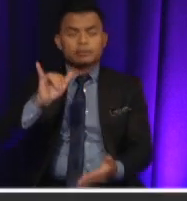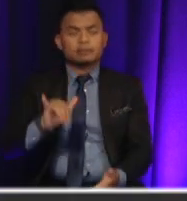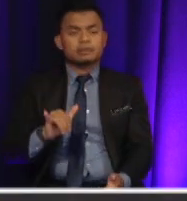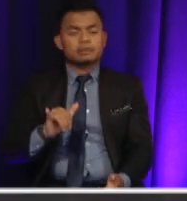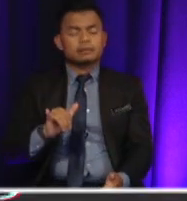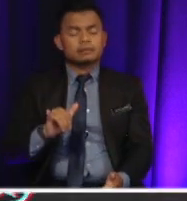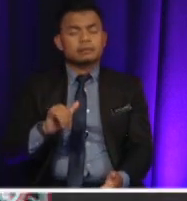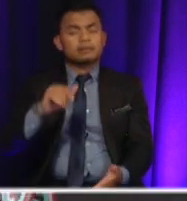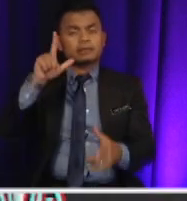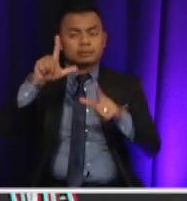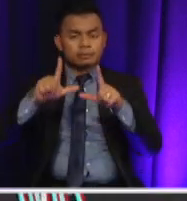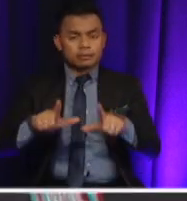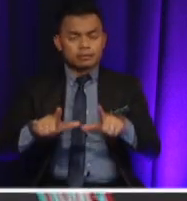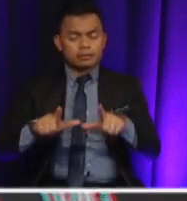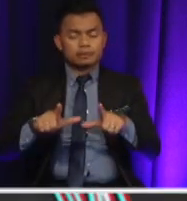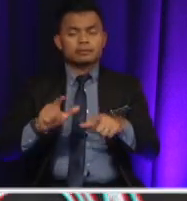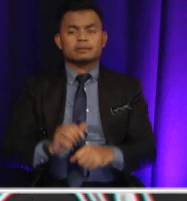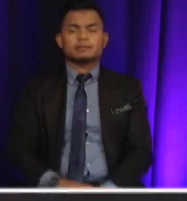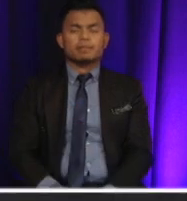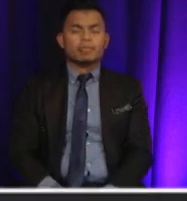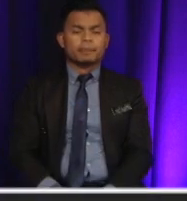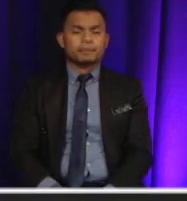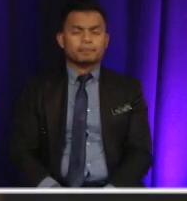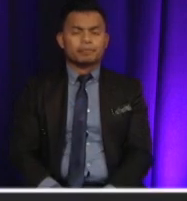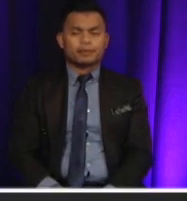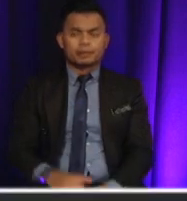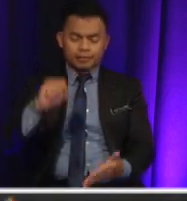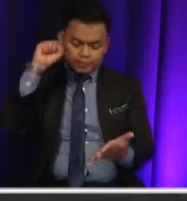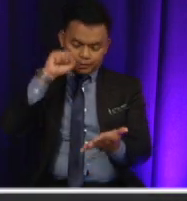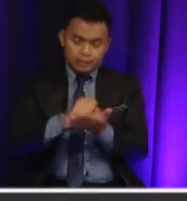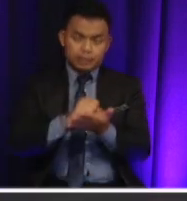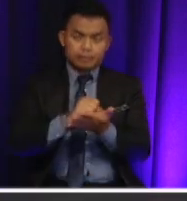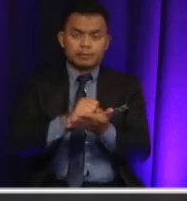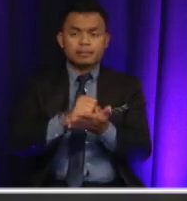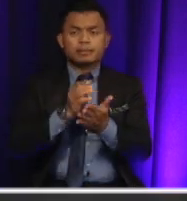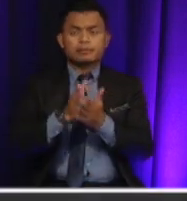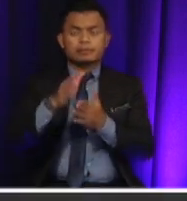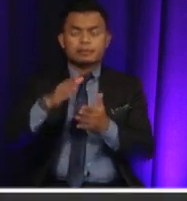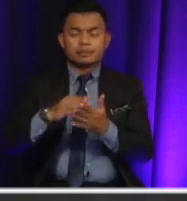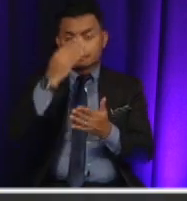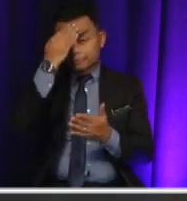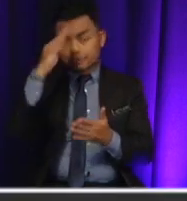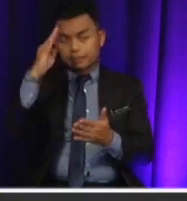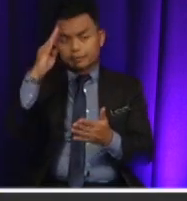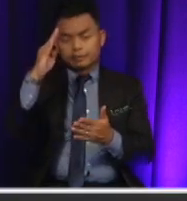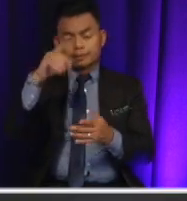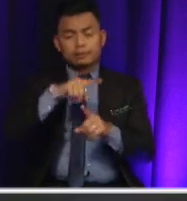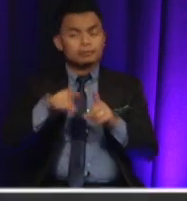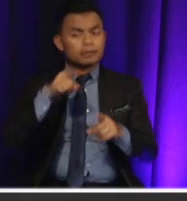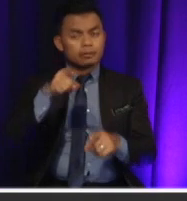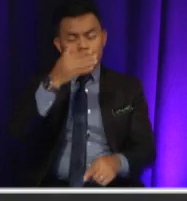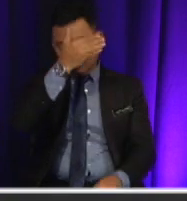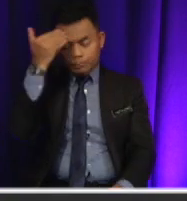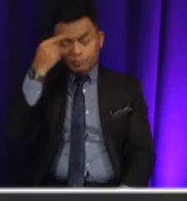mars instead of mends, the stamped address reply that you forgot to